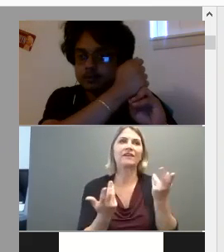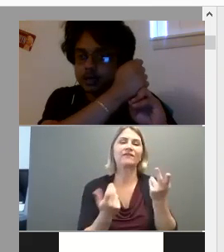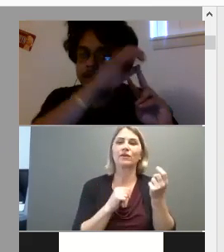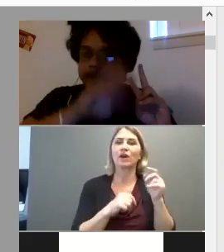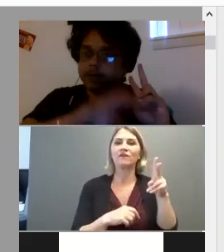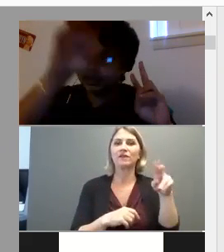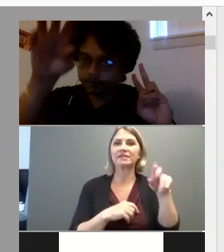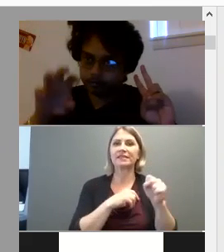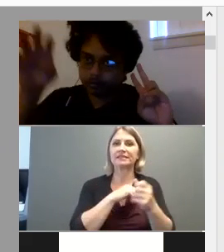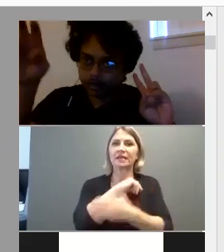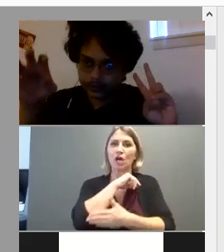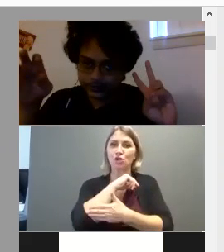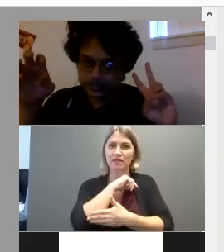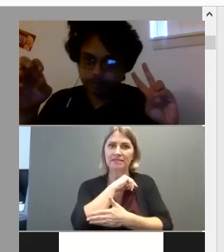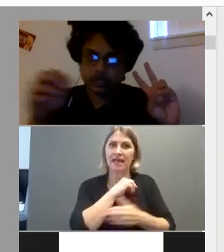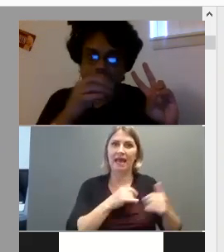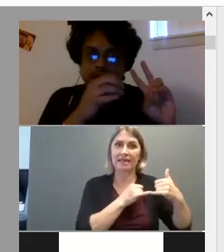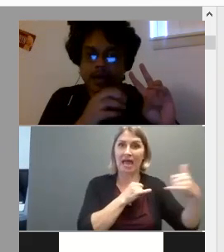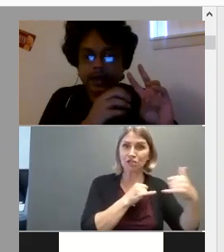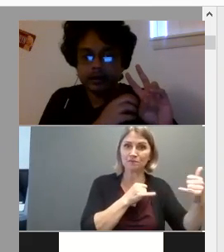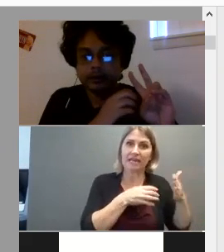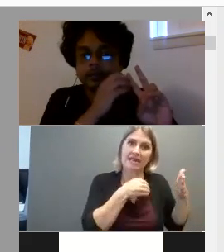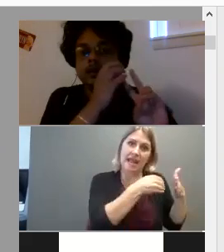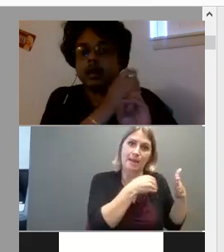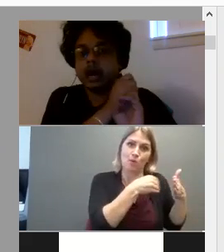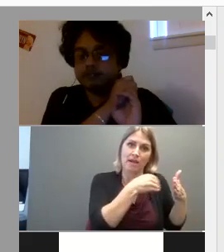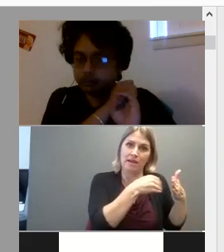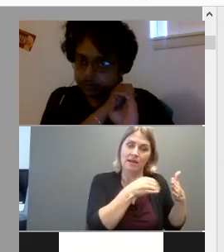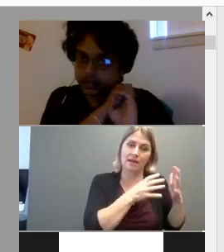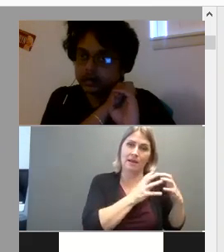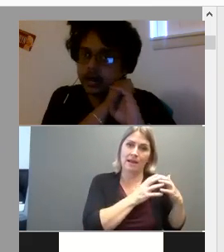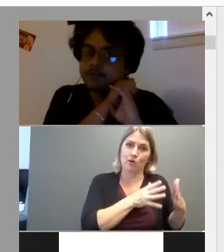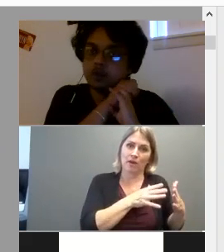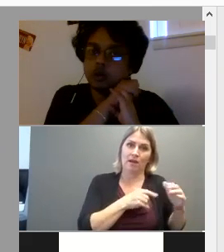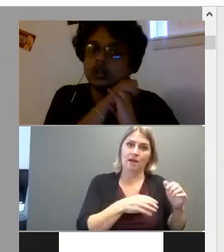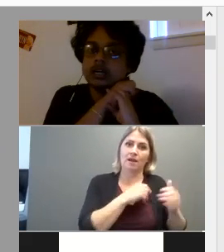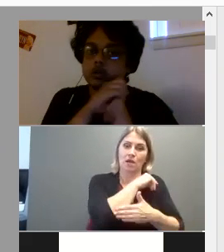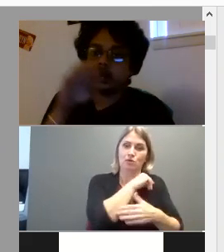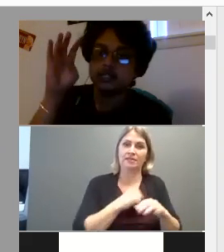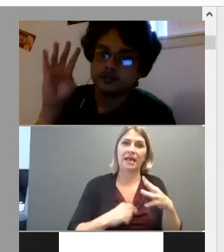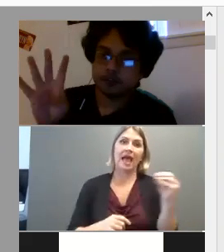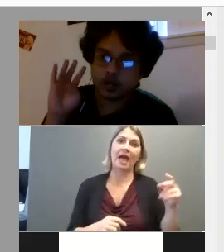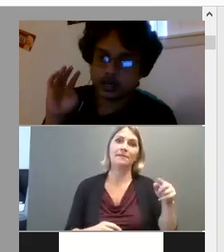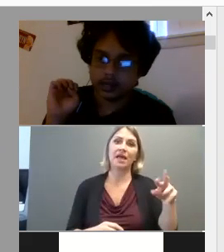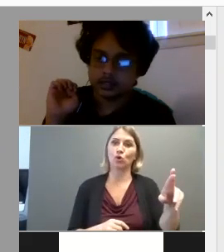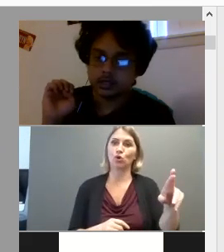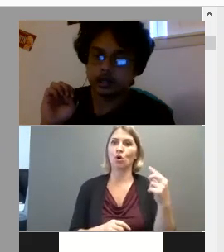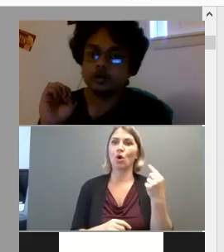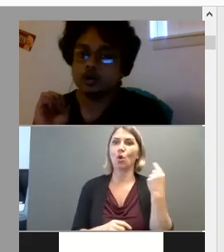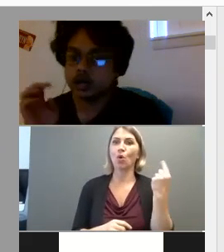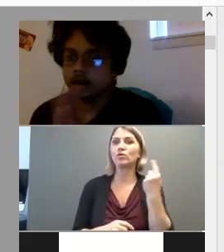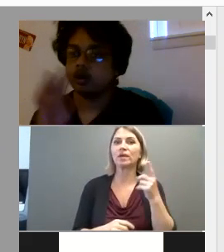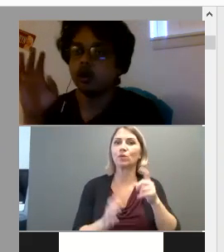and edges being neighboring countries. And a planar graph only requires four